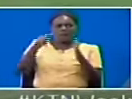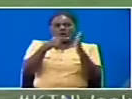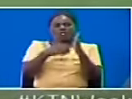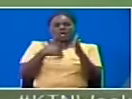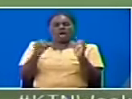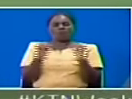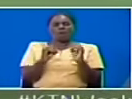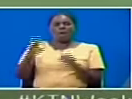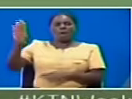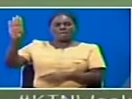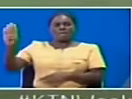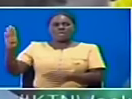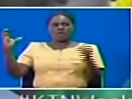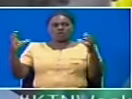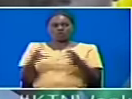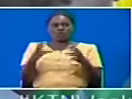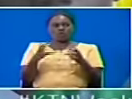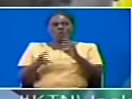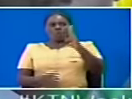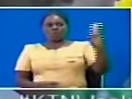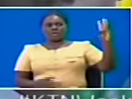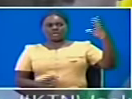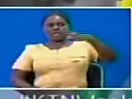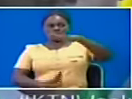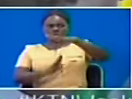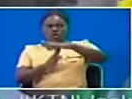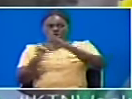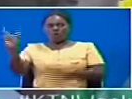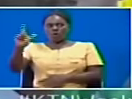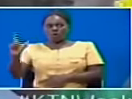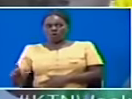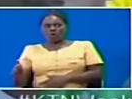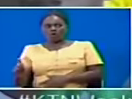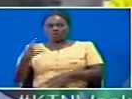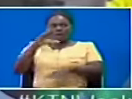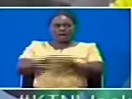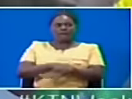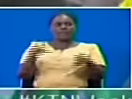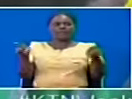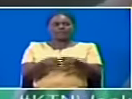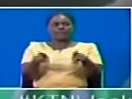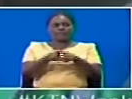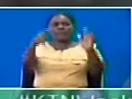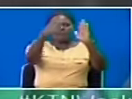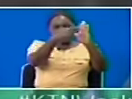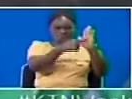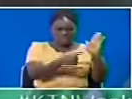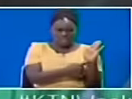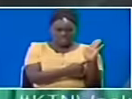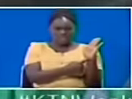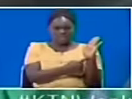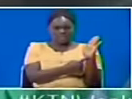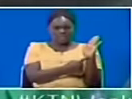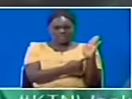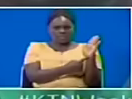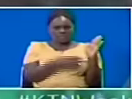In Group B, Western Region emerged top with 4 points, followed by Coast Region, who garnered the same number of points. Hadi